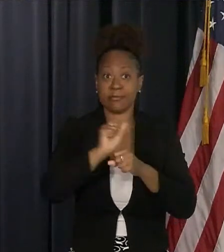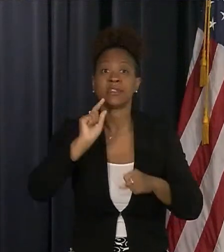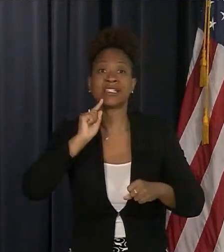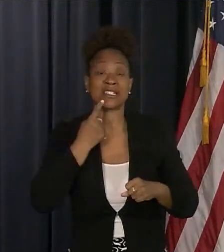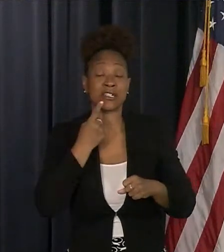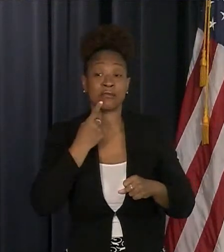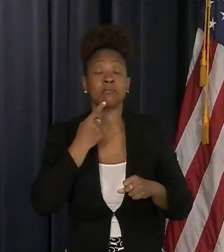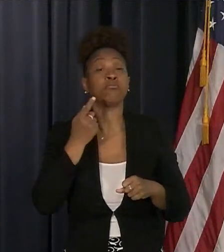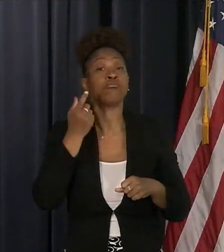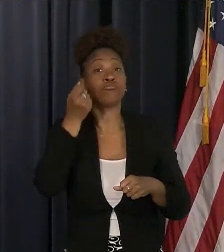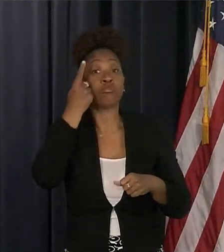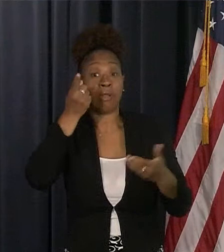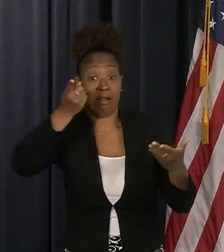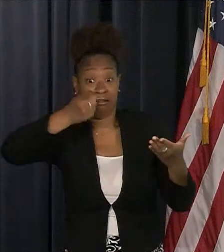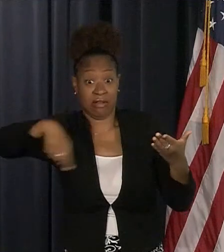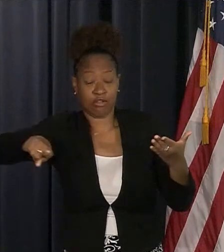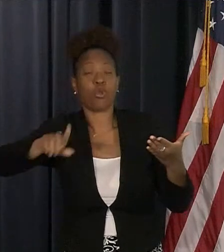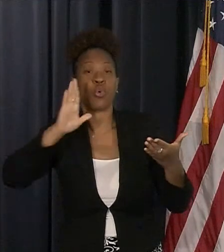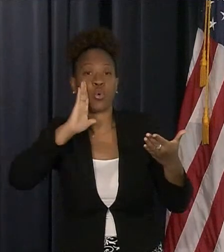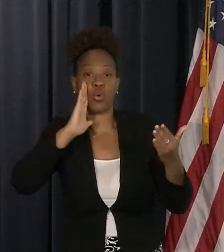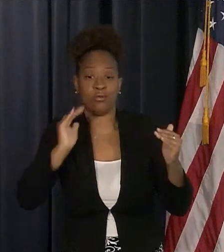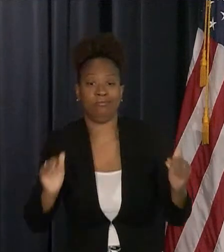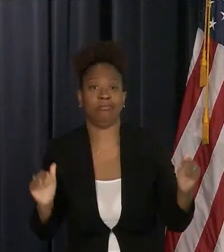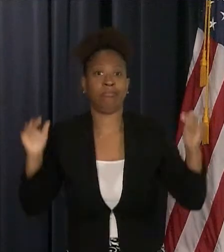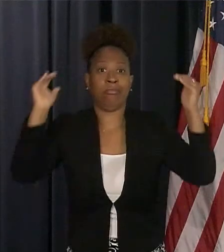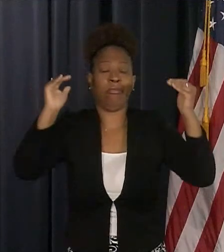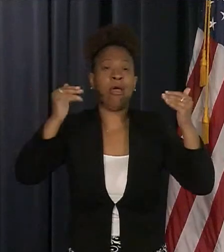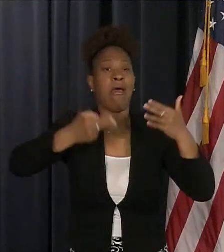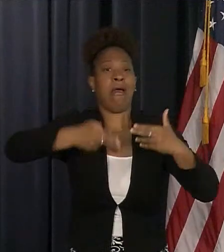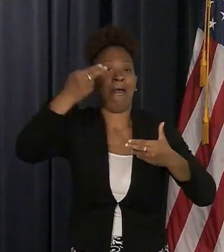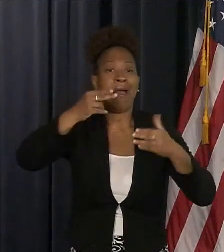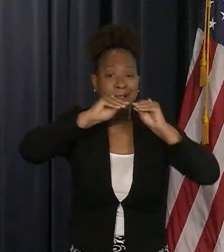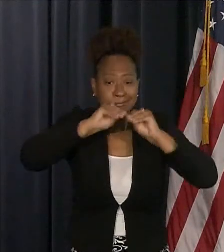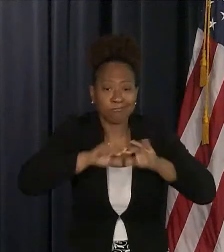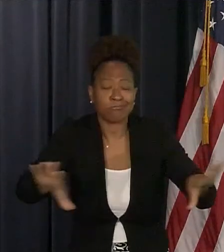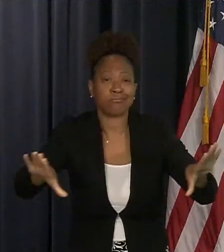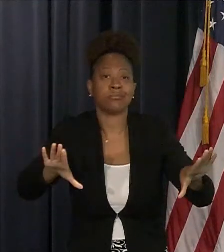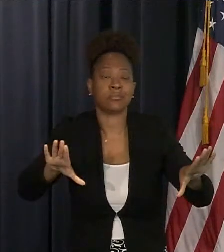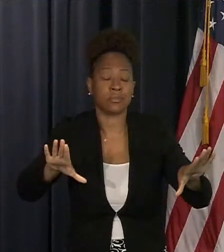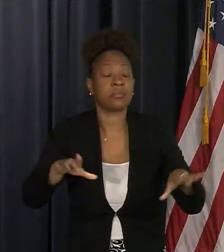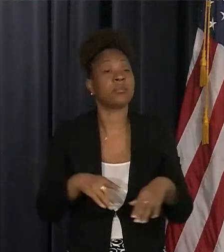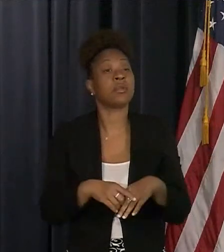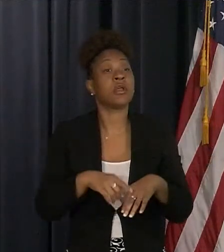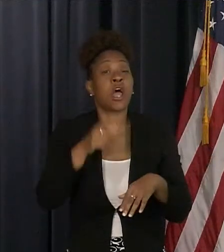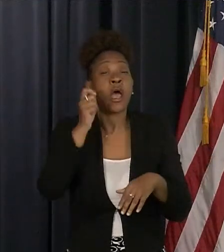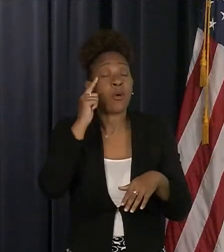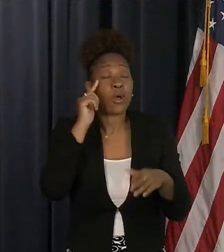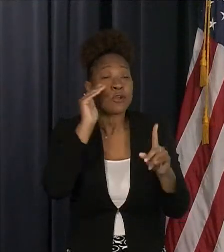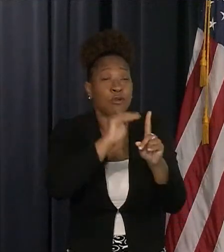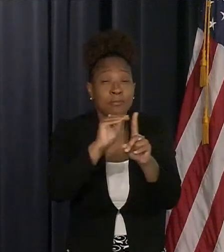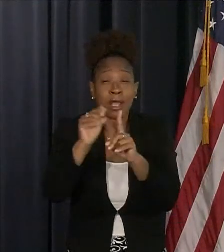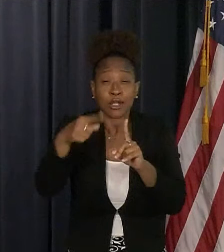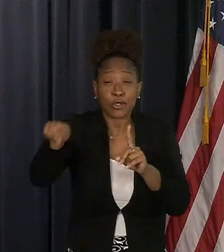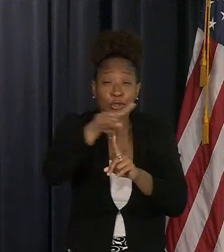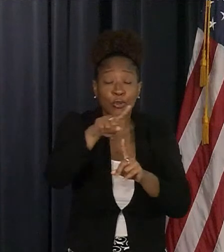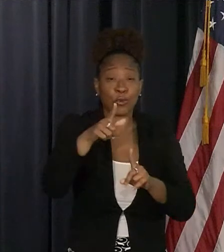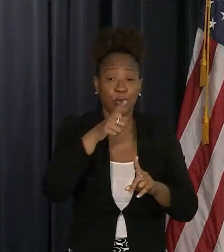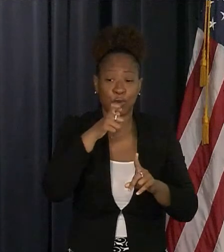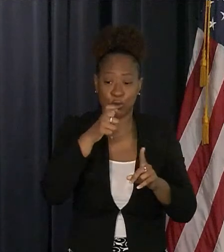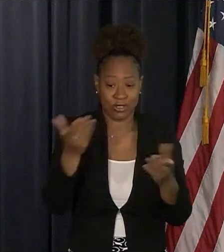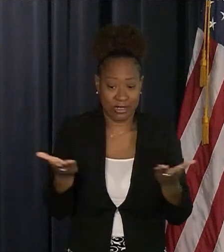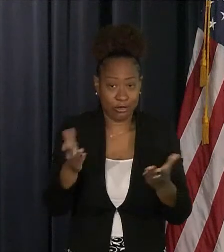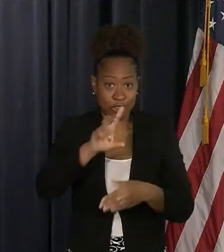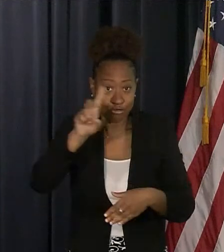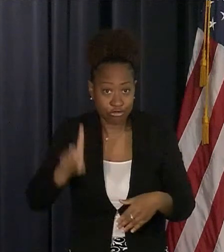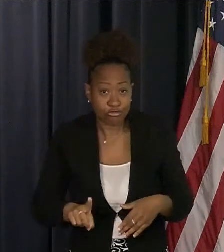next week will be to the high level of risk. So I do want to remind all Detroiters to continue to